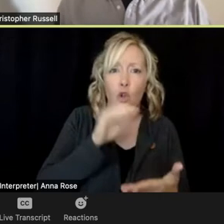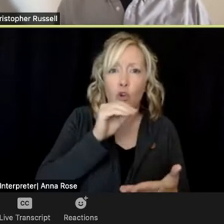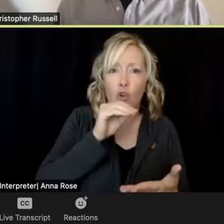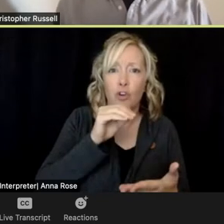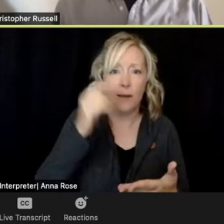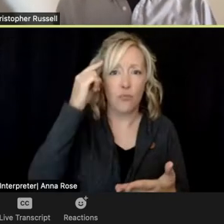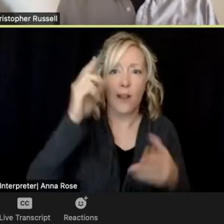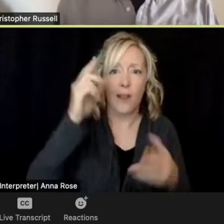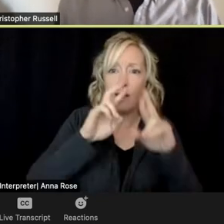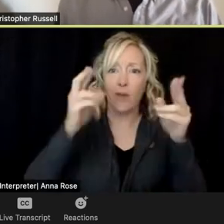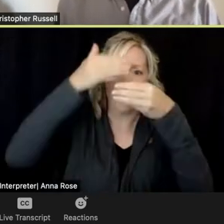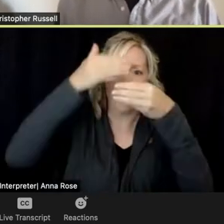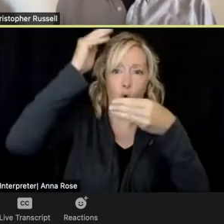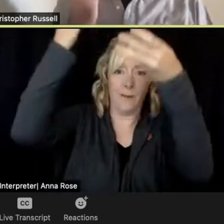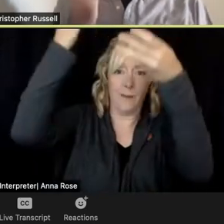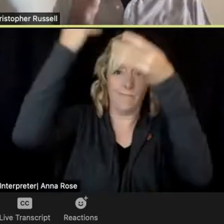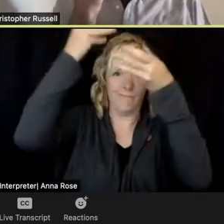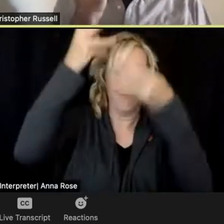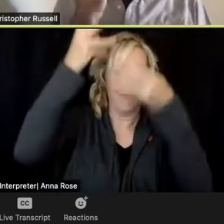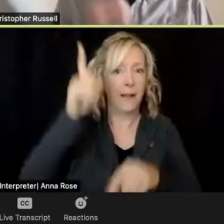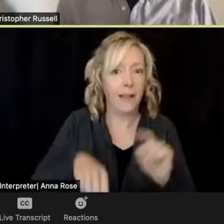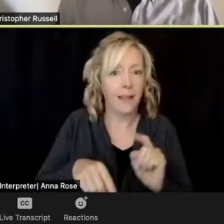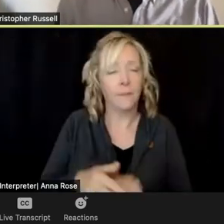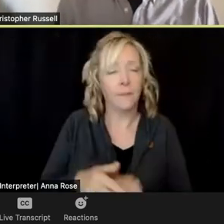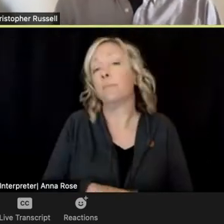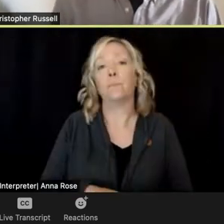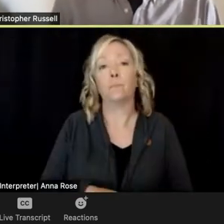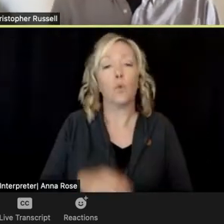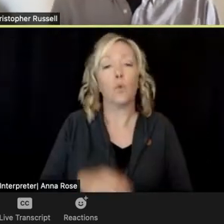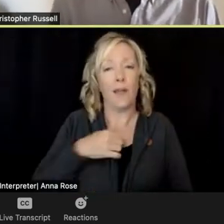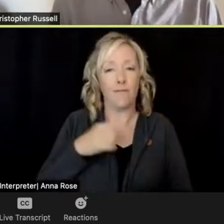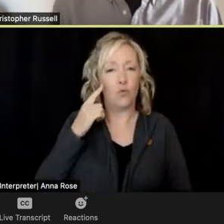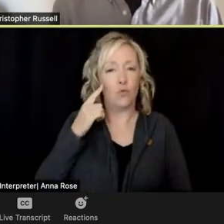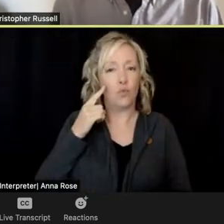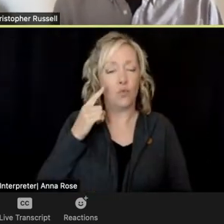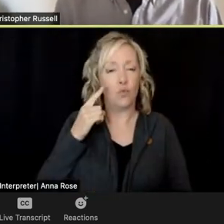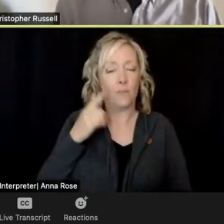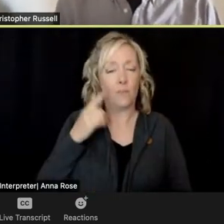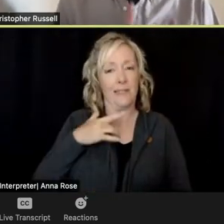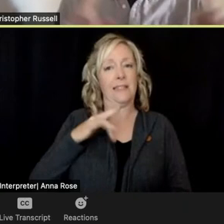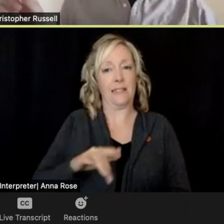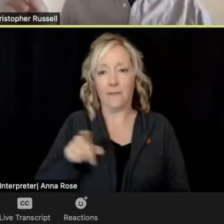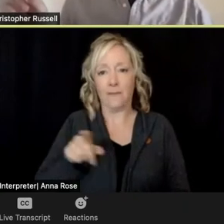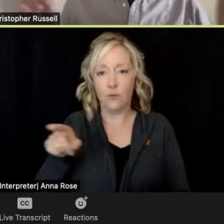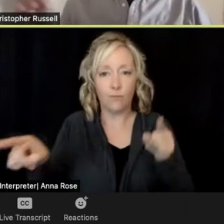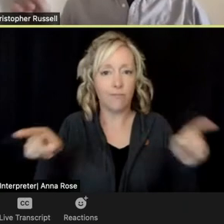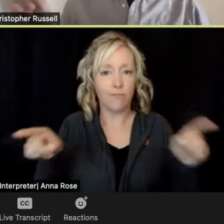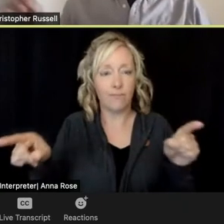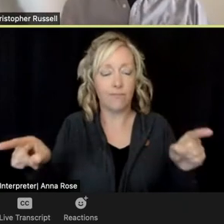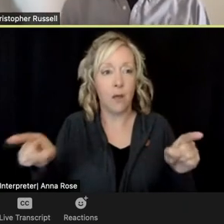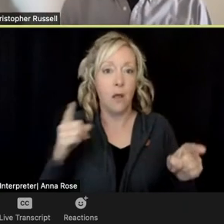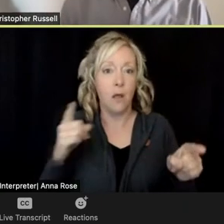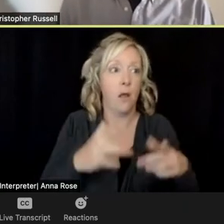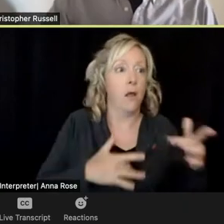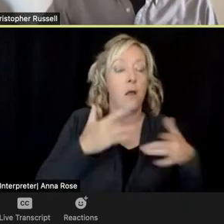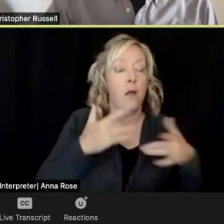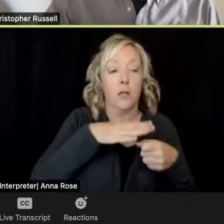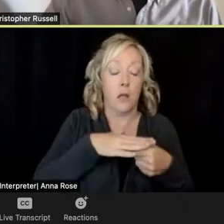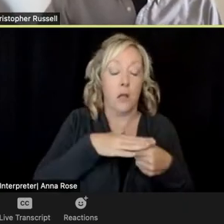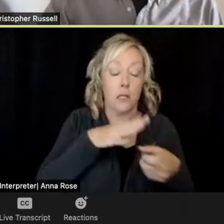So we have to think about both sides of that spectrum of arousal and recognize that neither extreme side